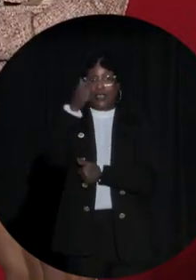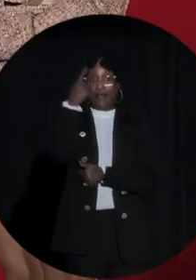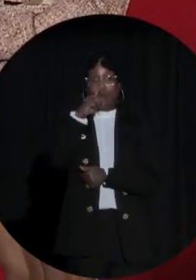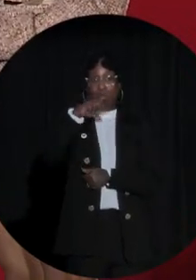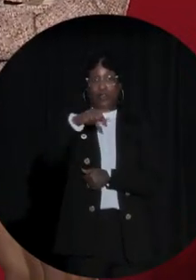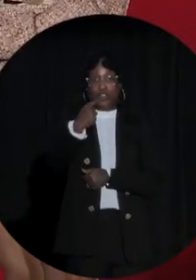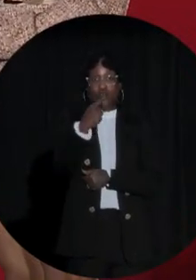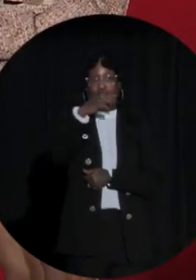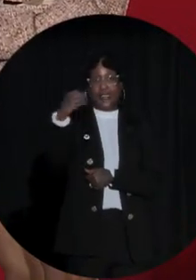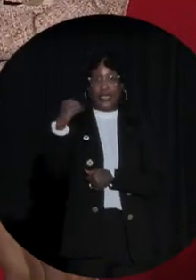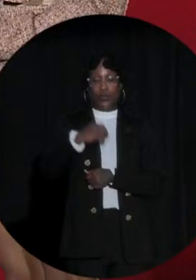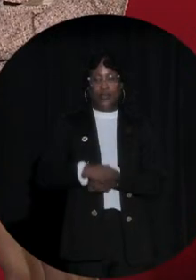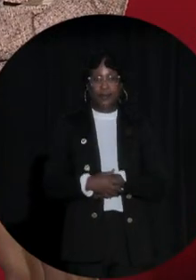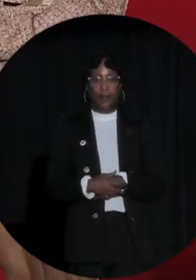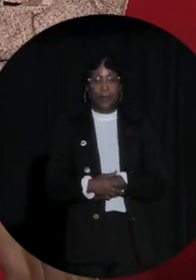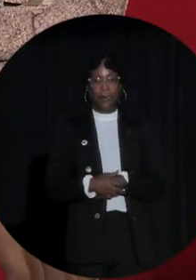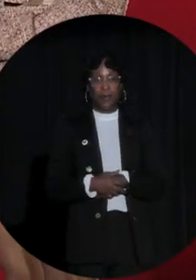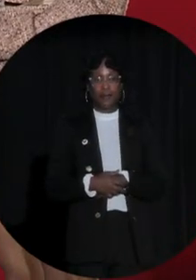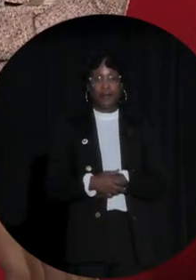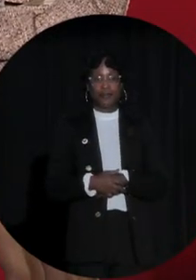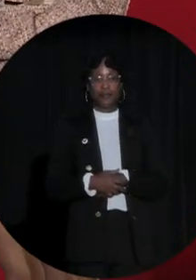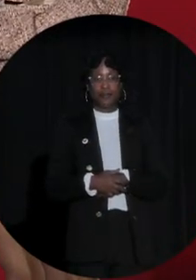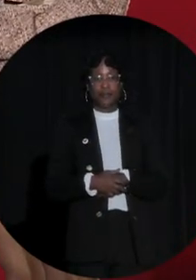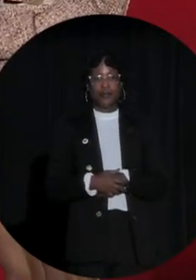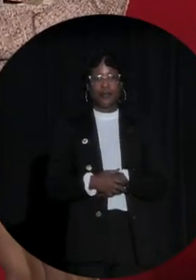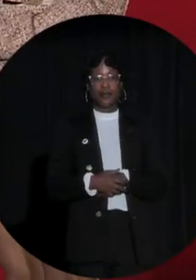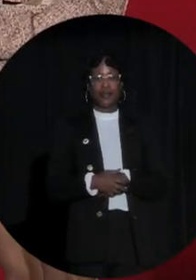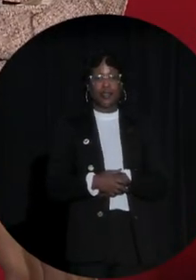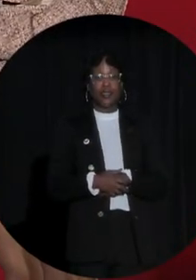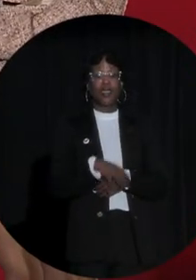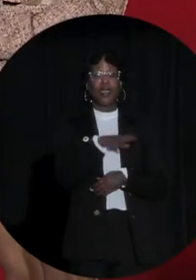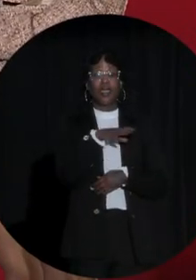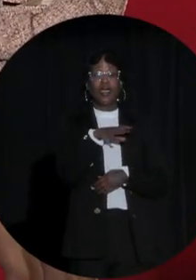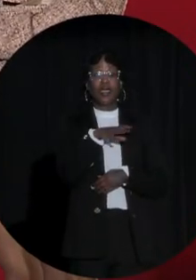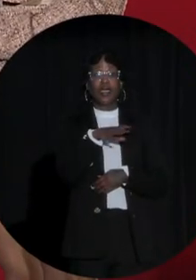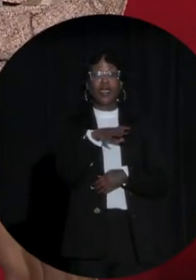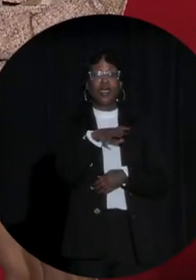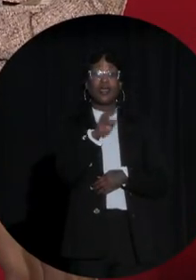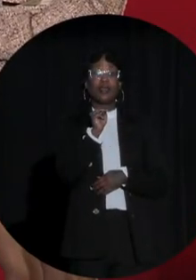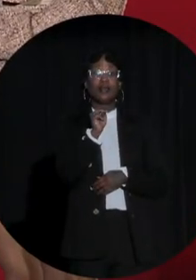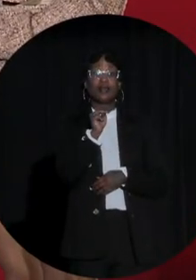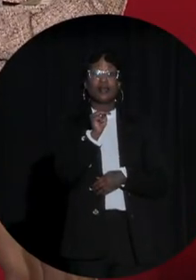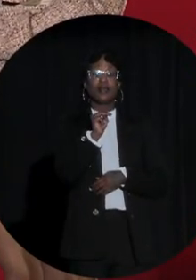County. Maryland, and according to the Constitution